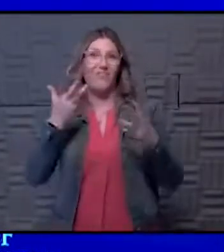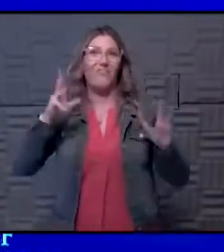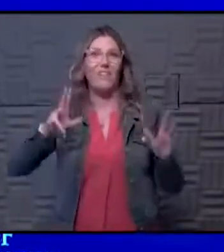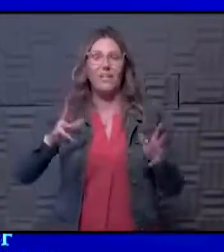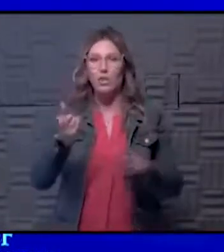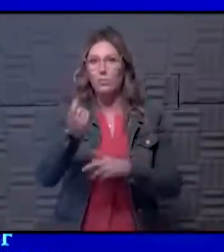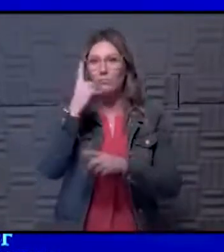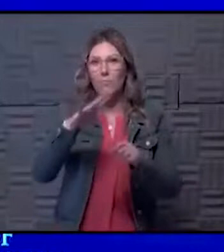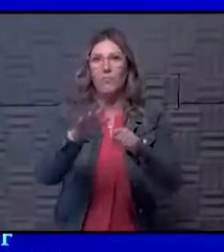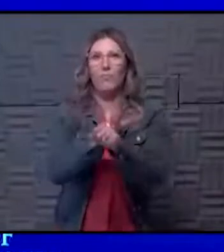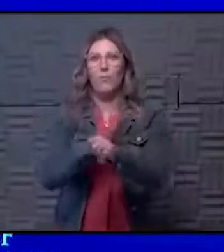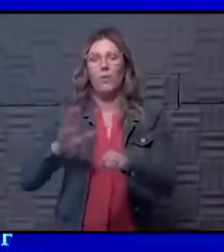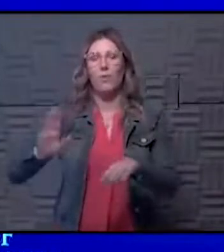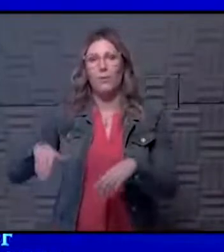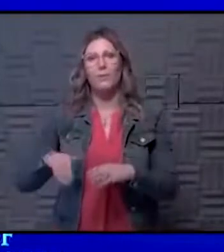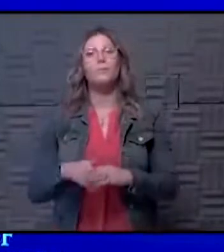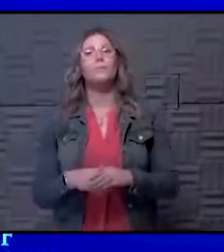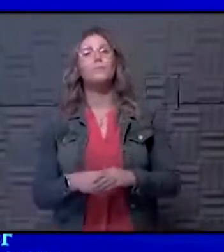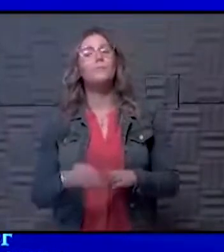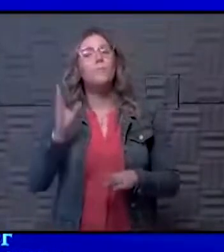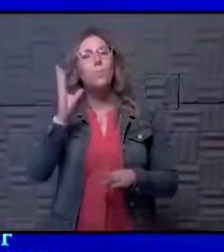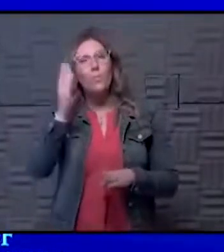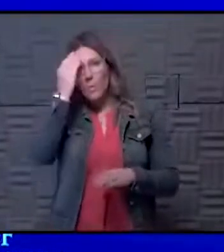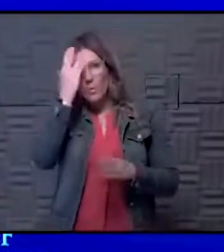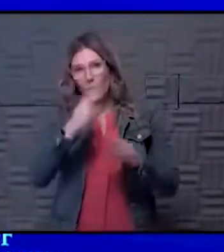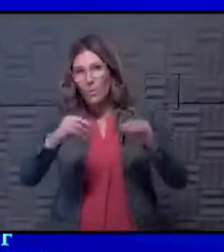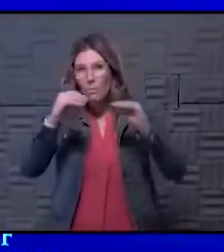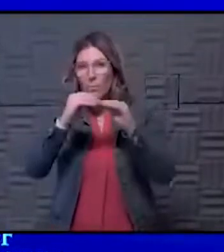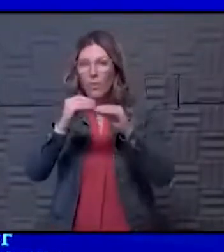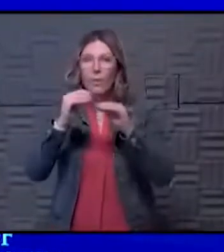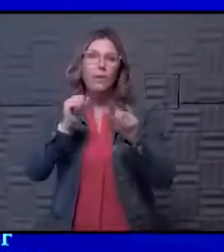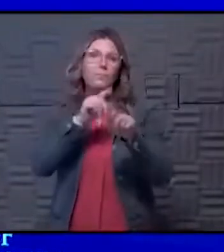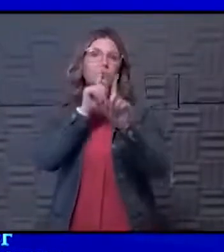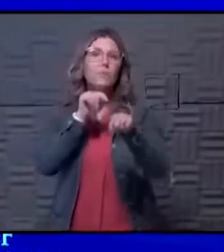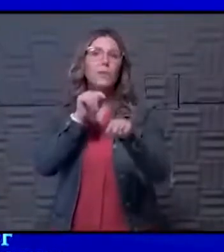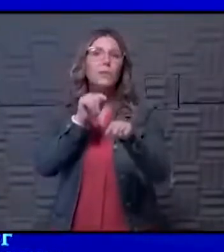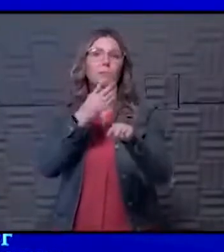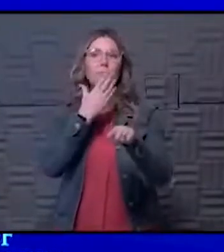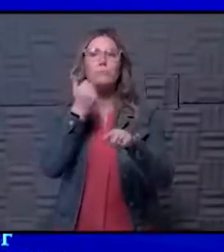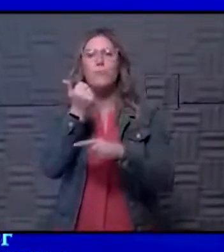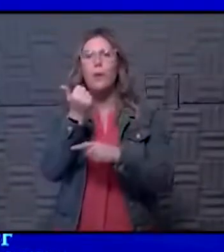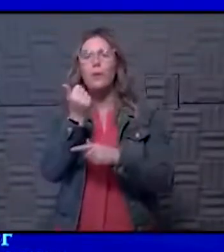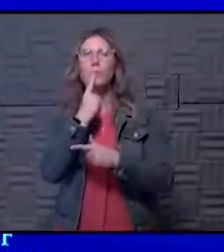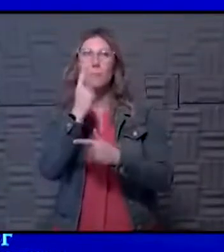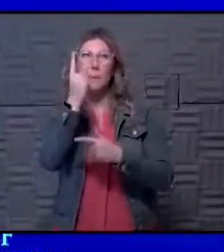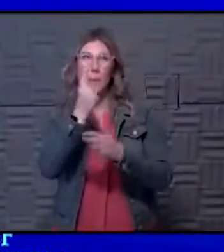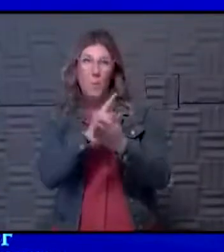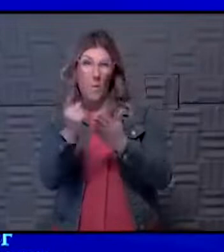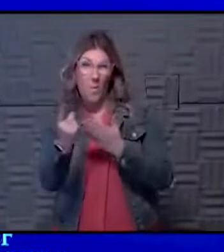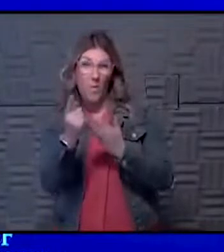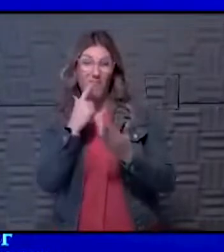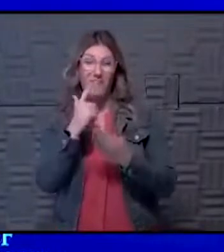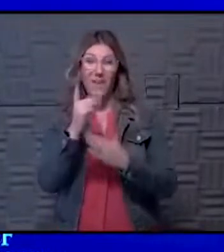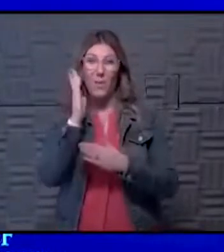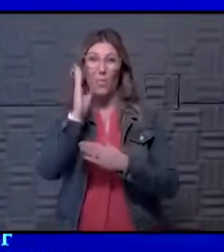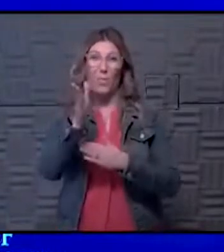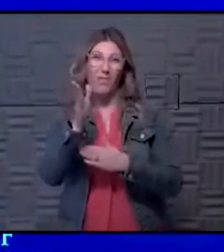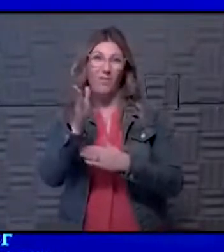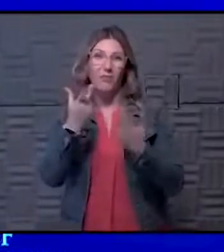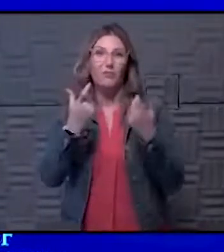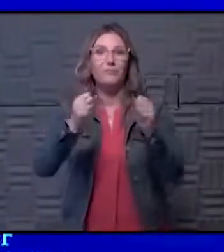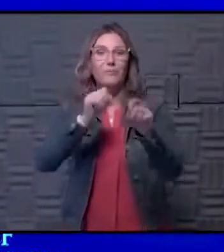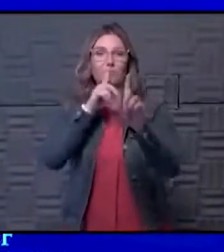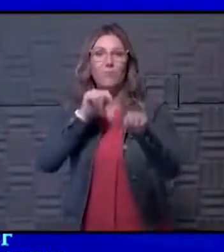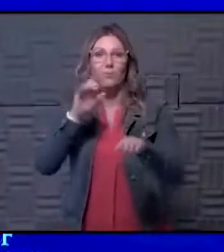And so I think that, I think we'll know more. We'll be able to answer that question better here within a week. And we'll take a swing at it tomorrow